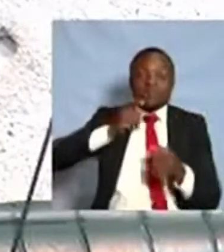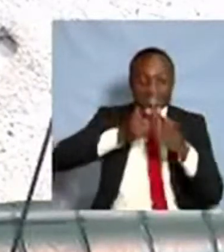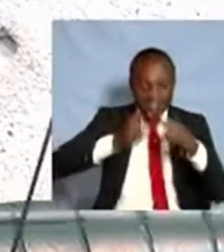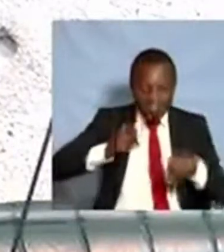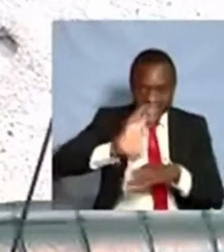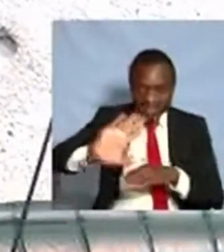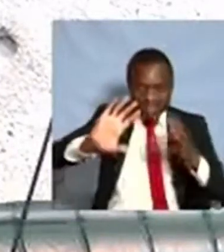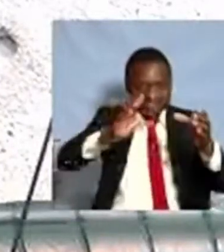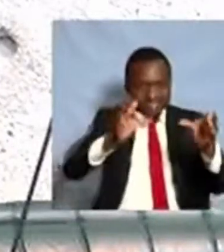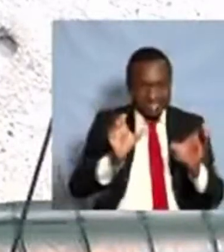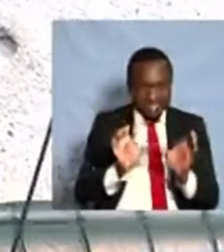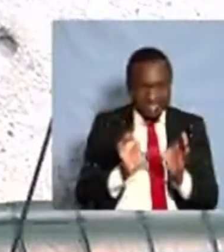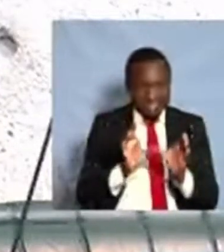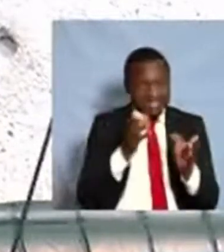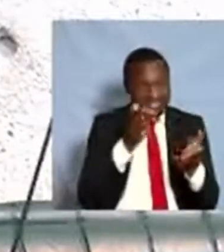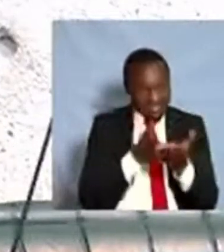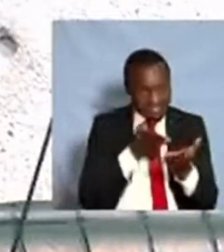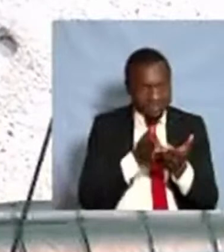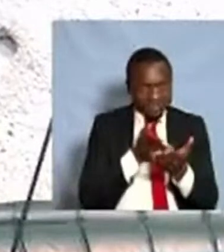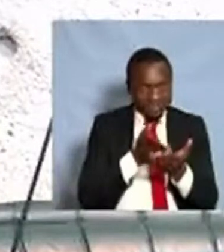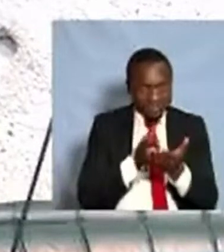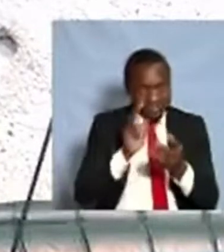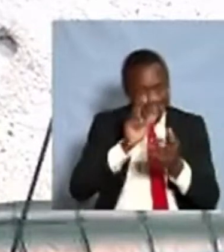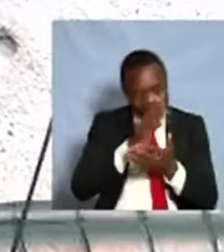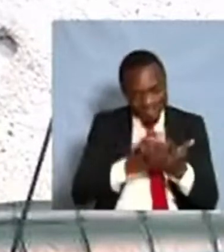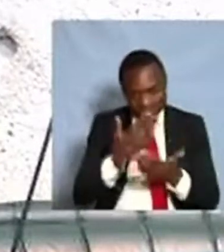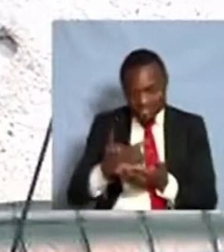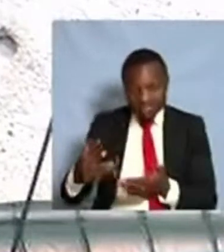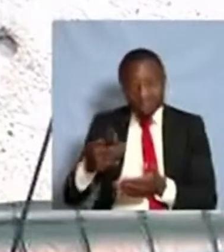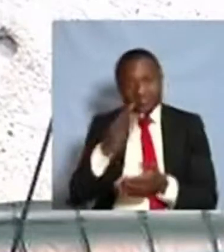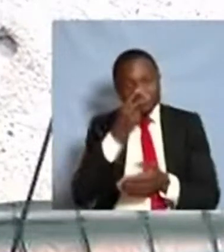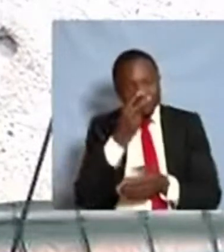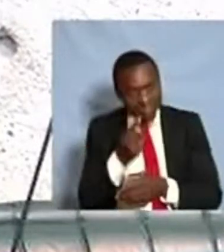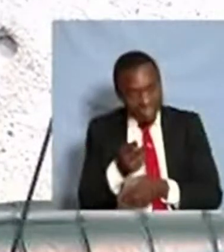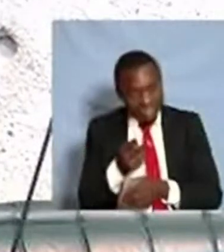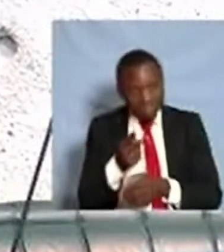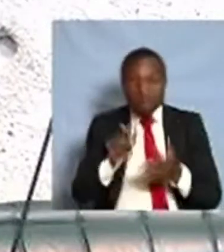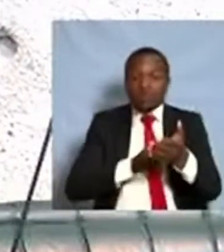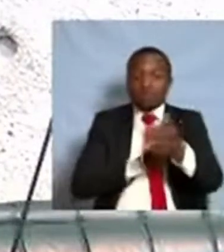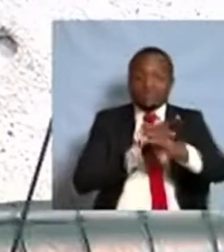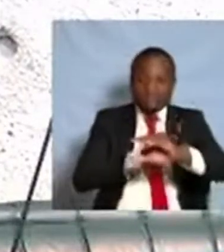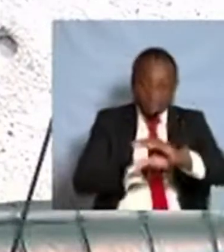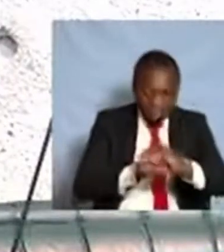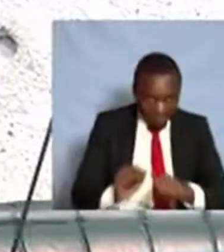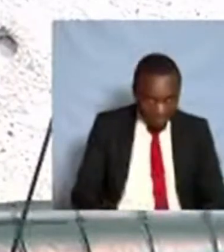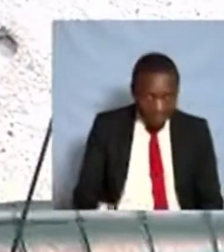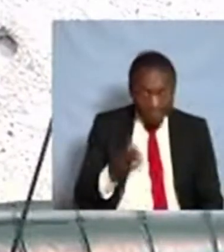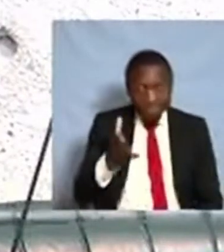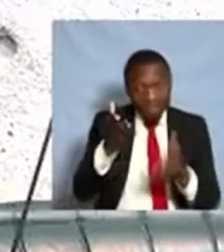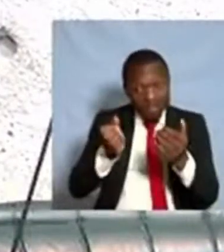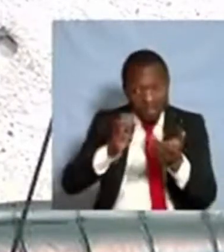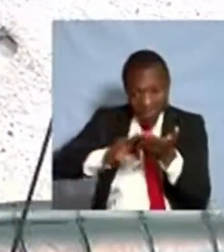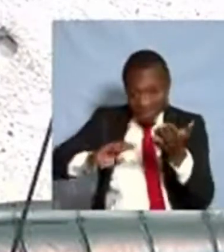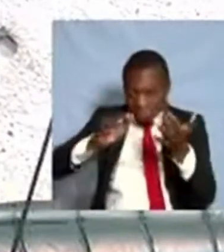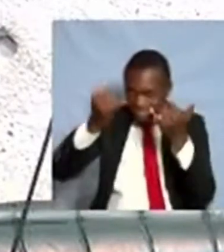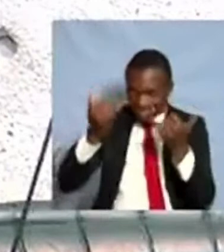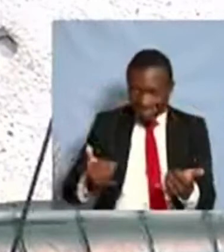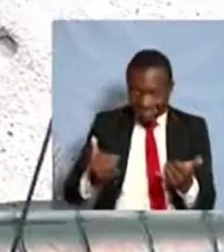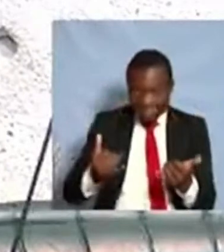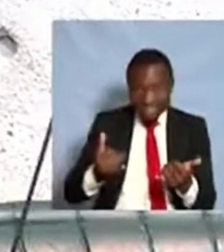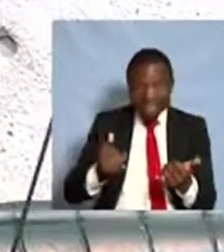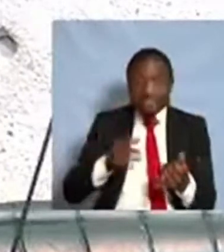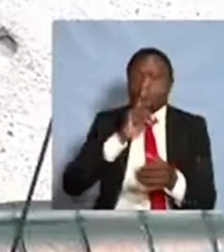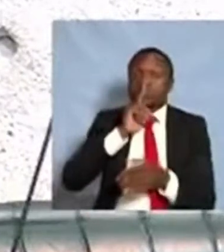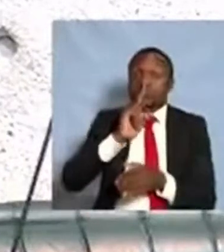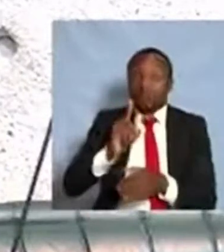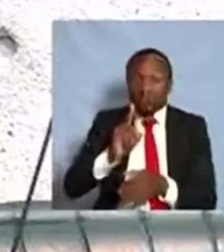their constituencies. This has been something that we have been looking for quite some time. And I want to believe now the